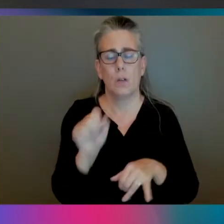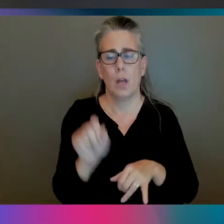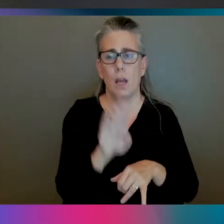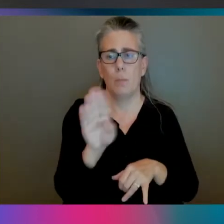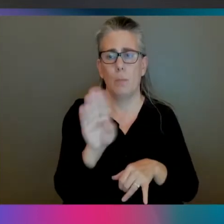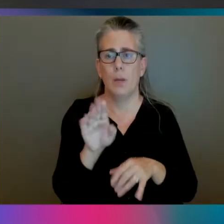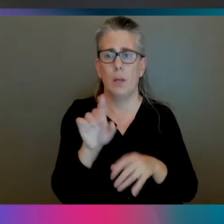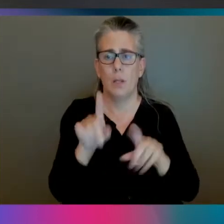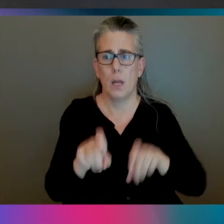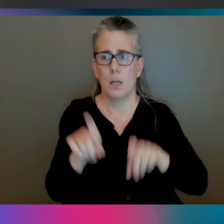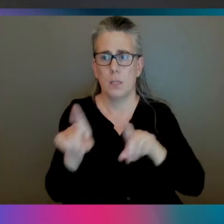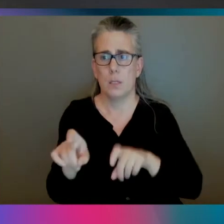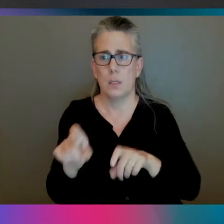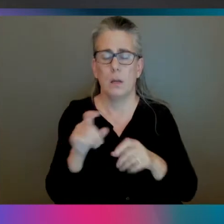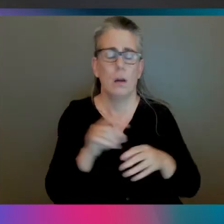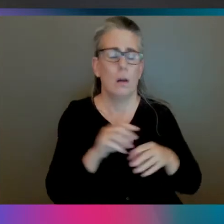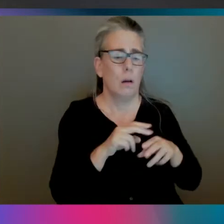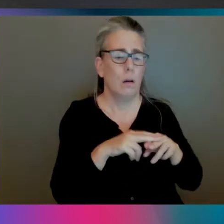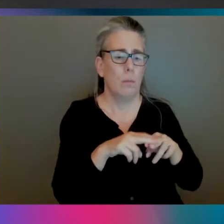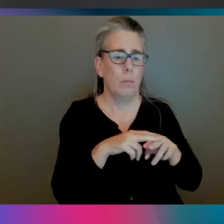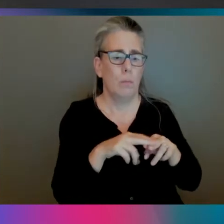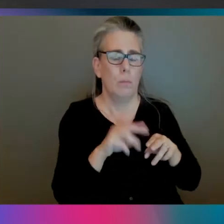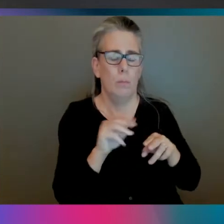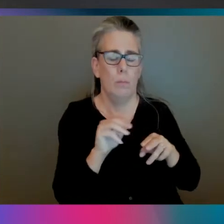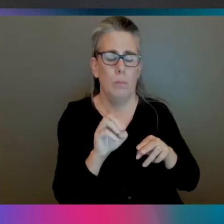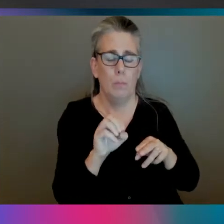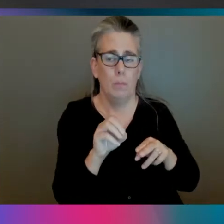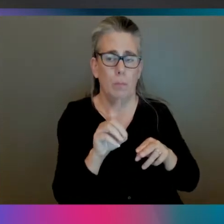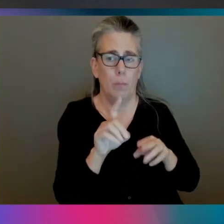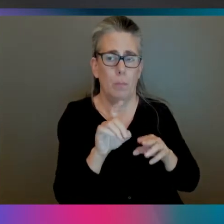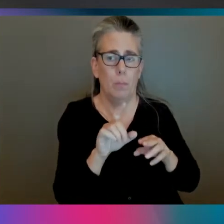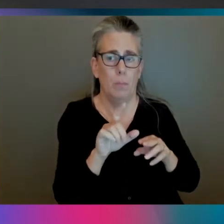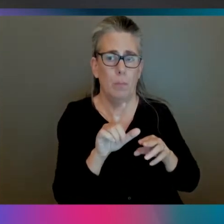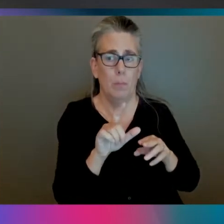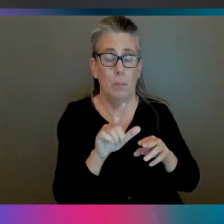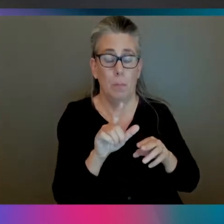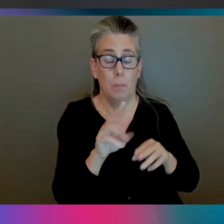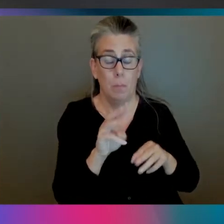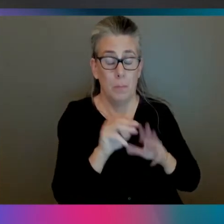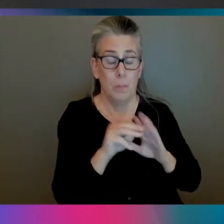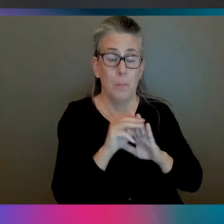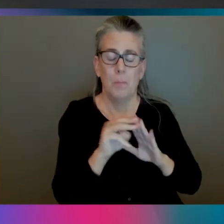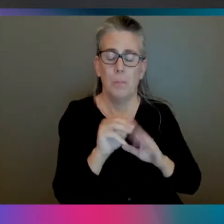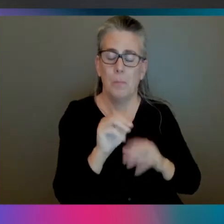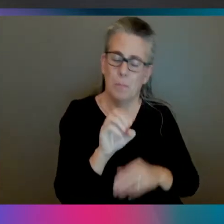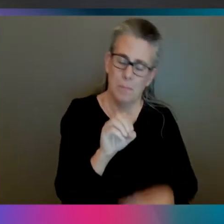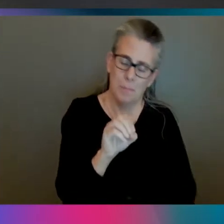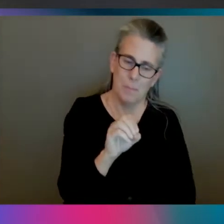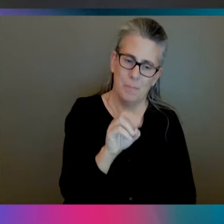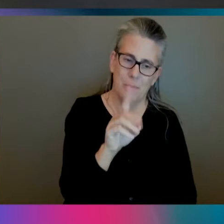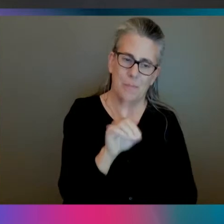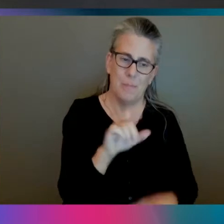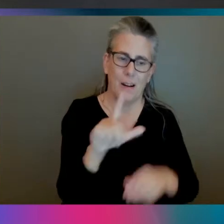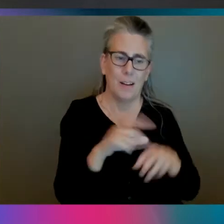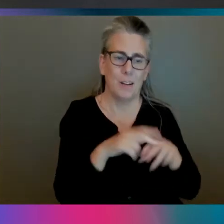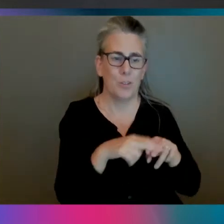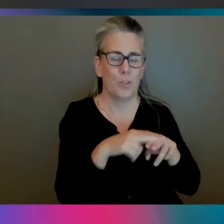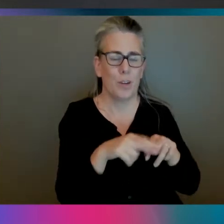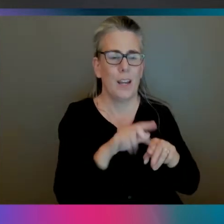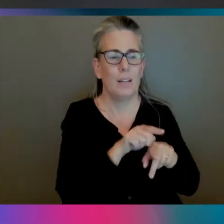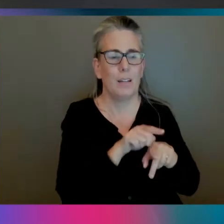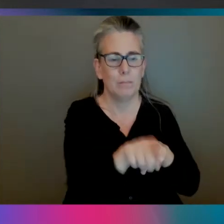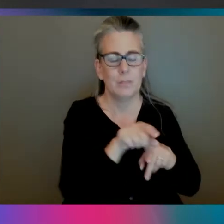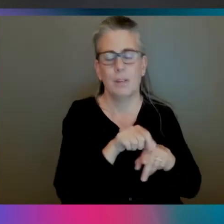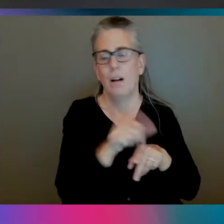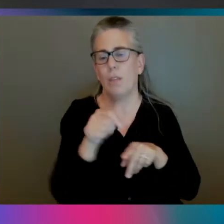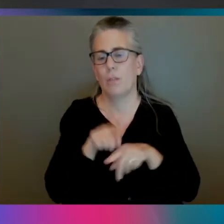model trained one particular way, a model trained another way. So one's working, and maybe you make some some tuning changes or adjustments. Right, exactly. Okay. Yeah, Okay. so I